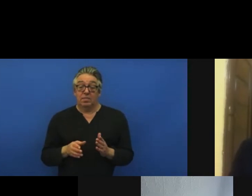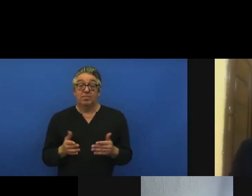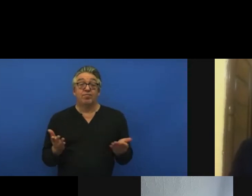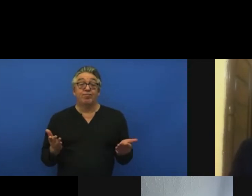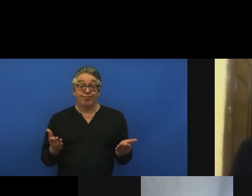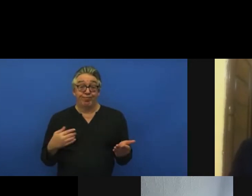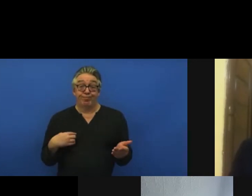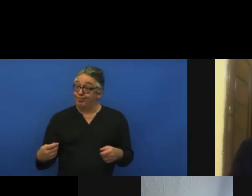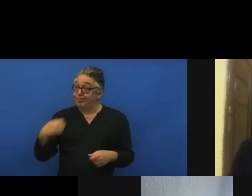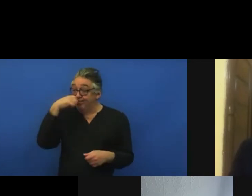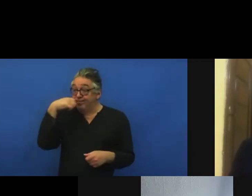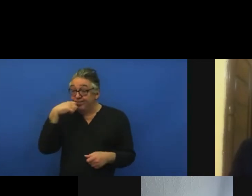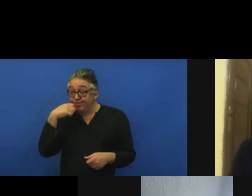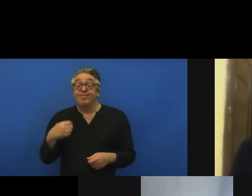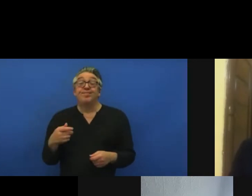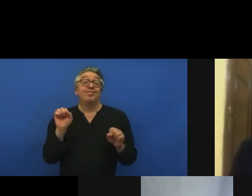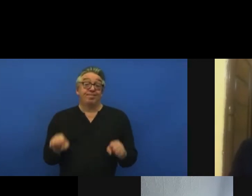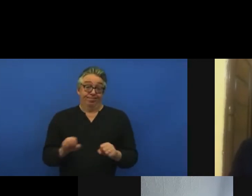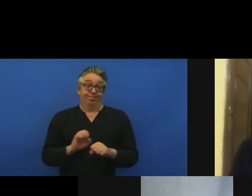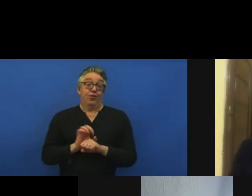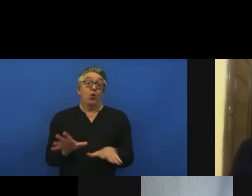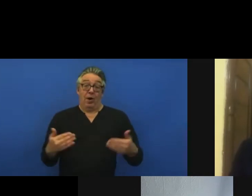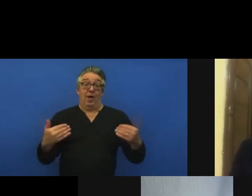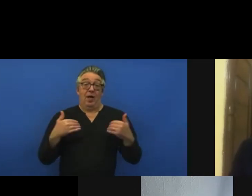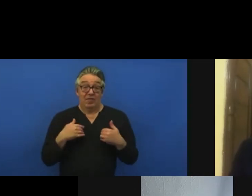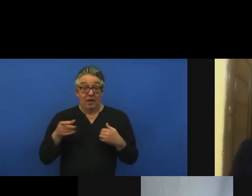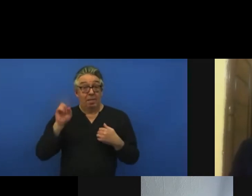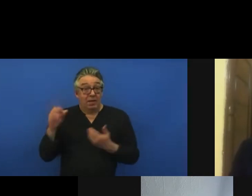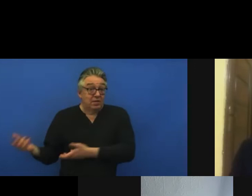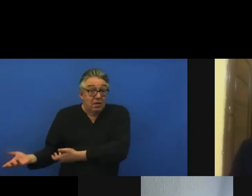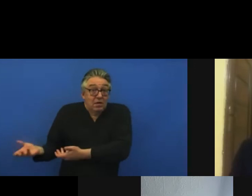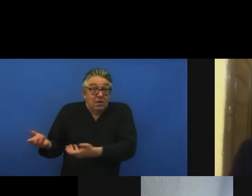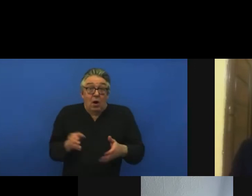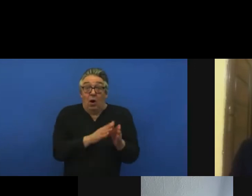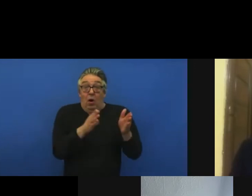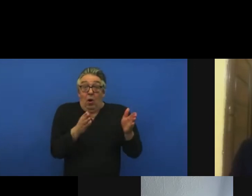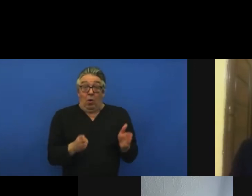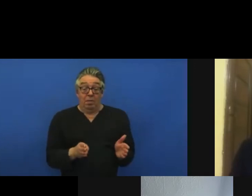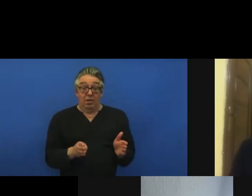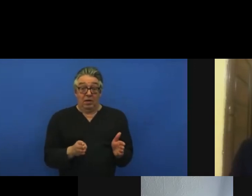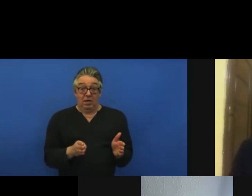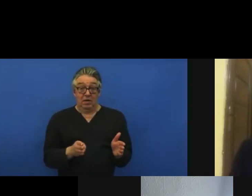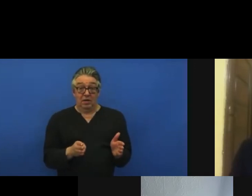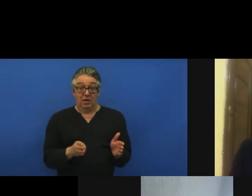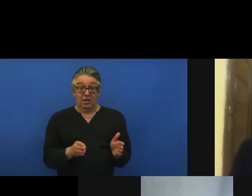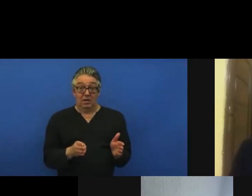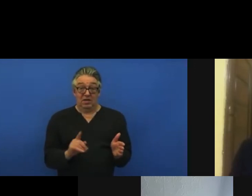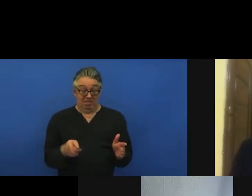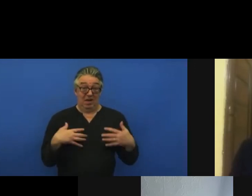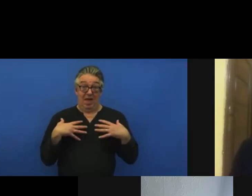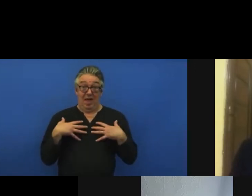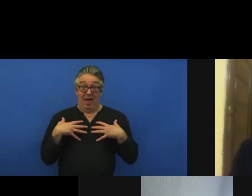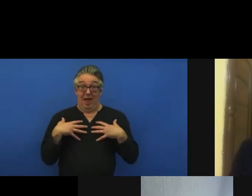as a person who suffers as well from disability, being affected by the virus has also compromised my health